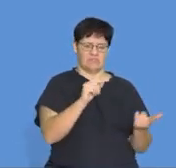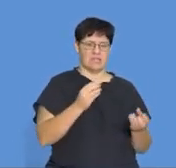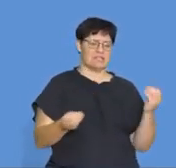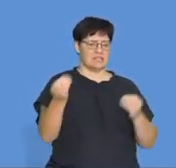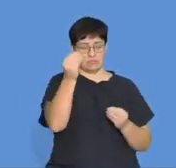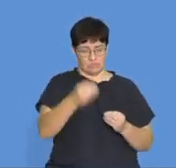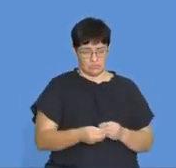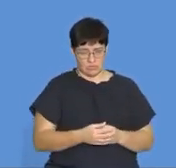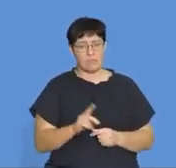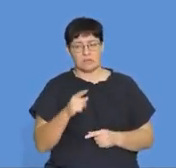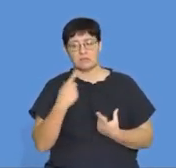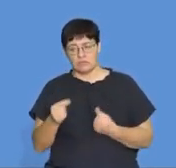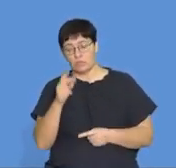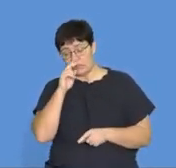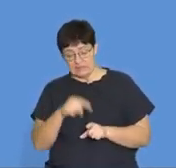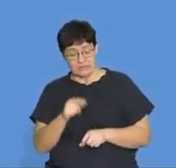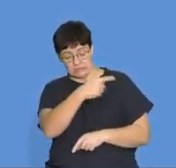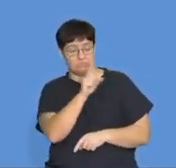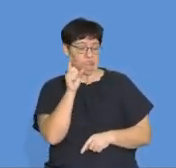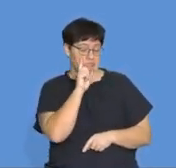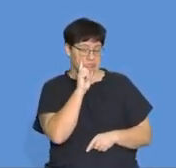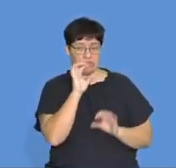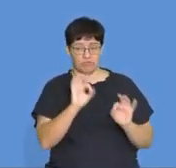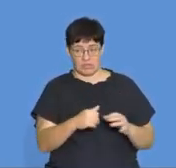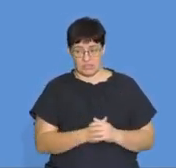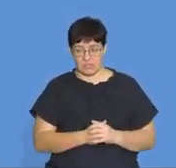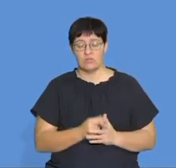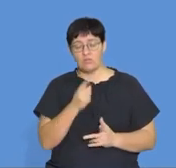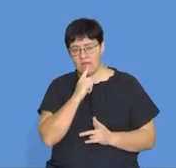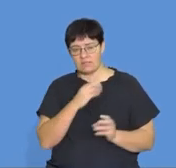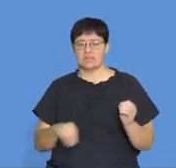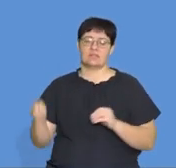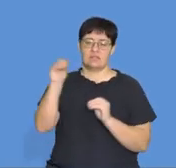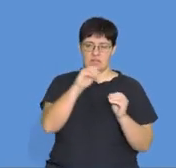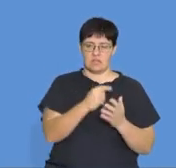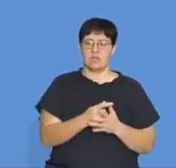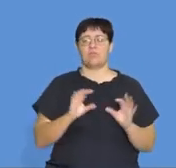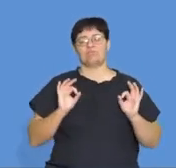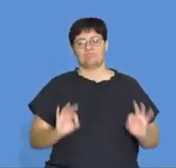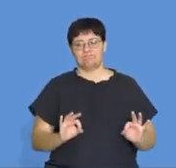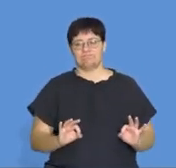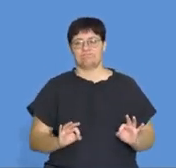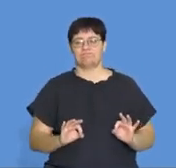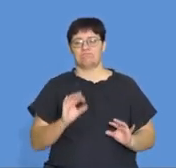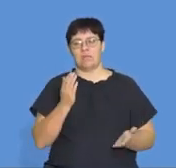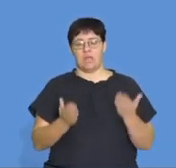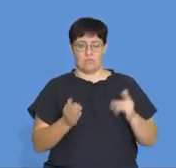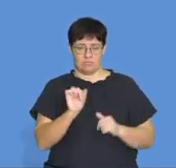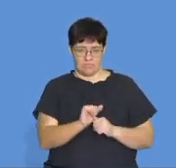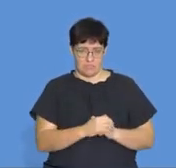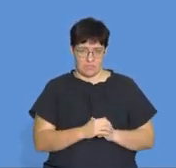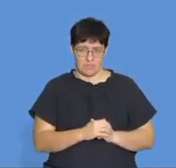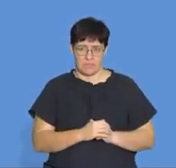but you definitely need to do that. The last step is to substitute this into the original equation. Now